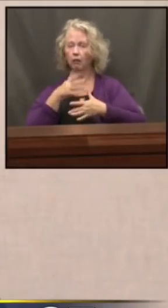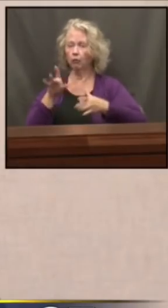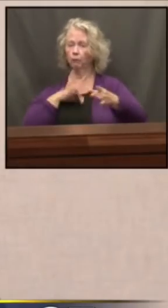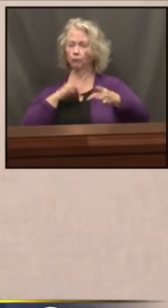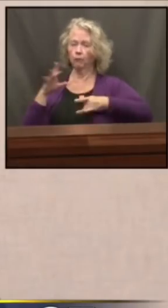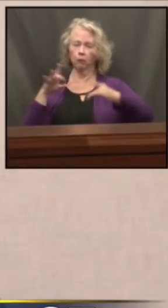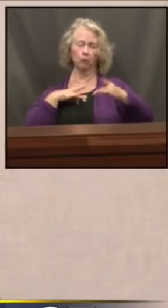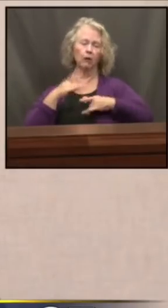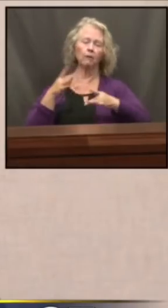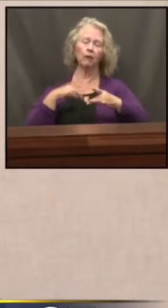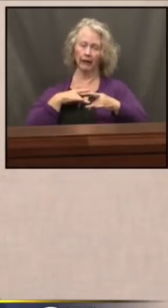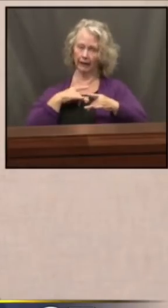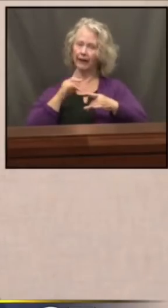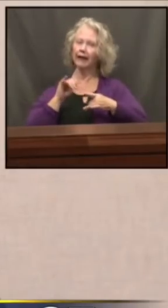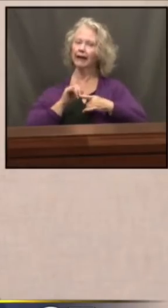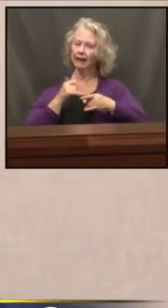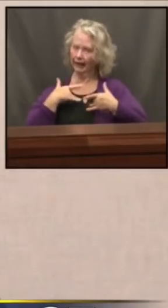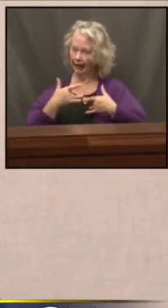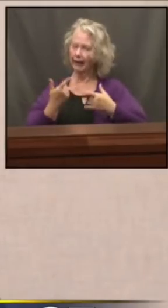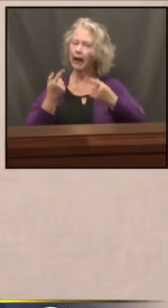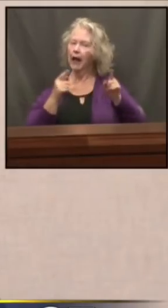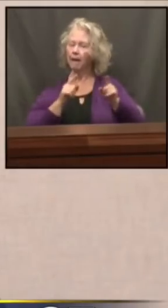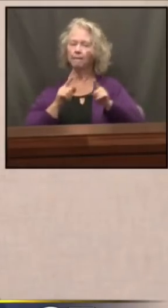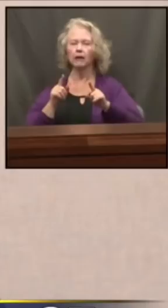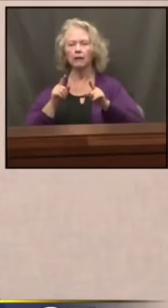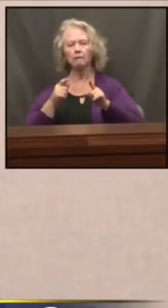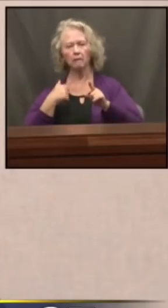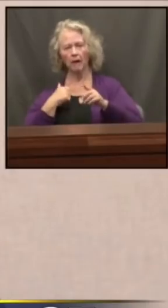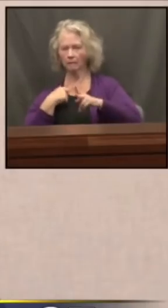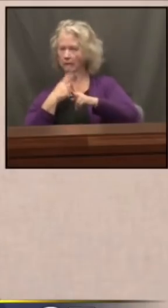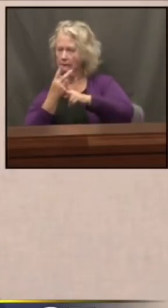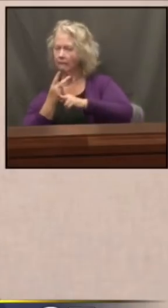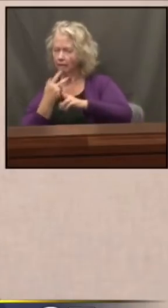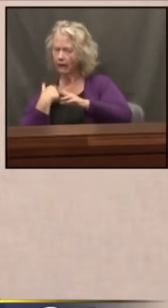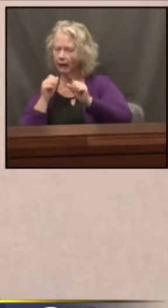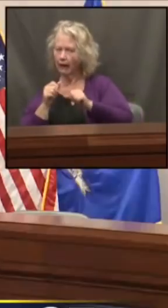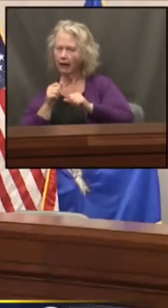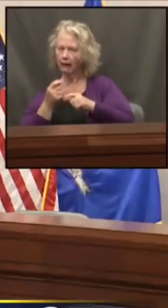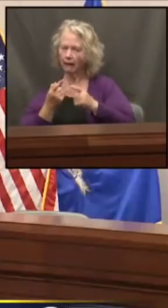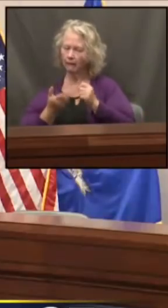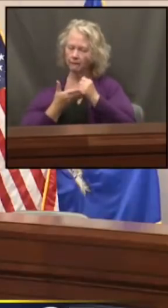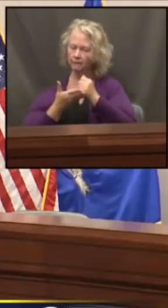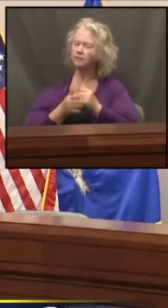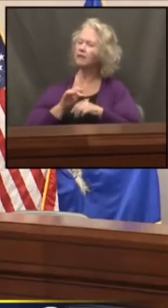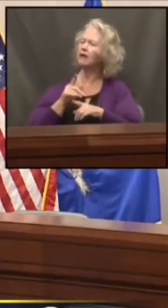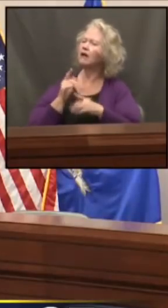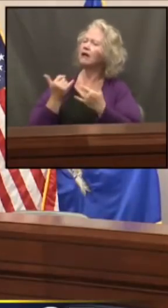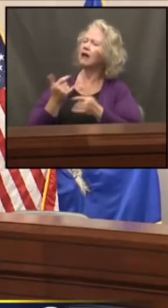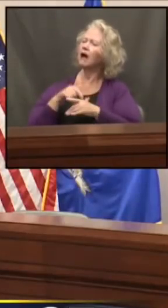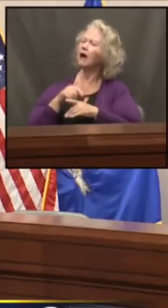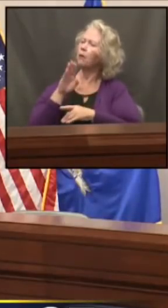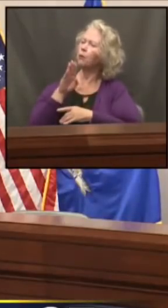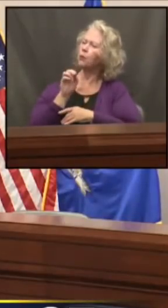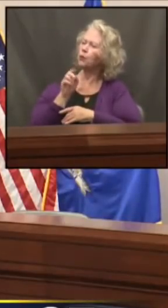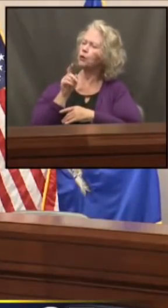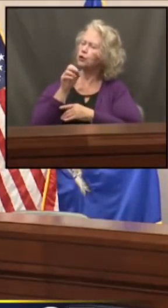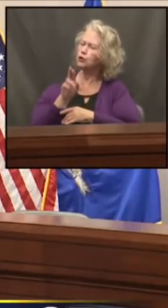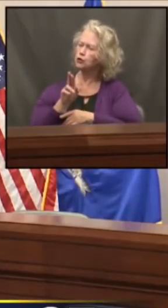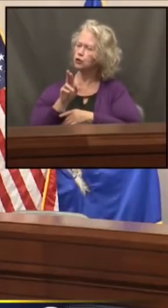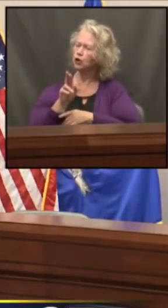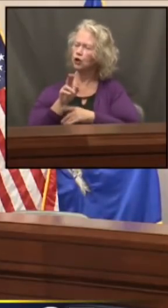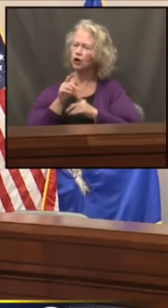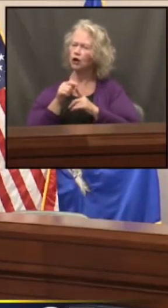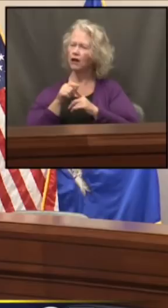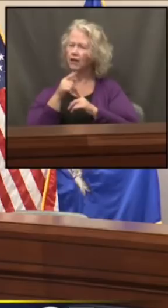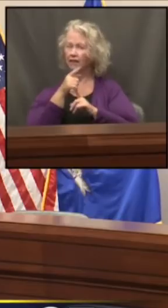worst, but I am cautiously optimistic. And as far as the booster shots go, what's the process from getting that federal approval